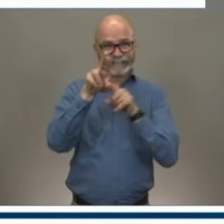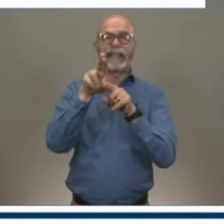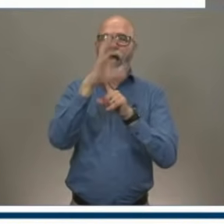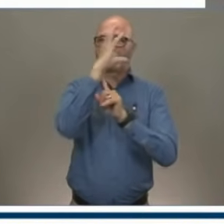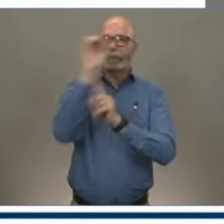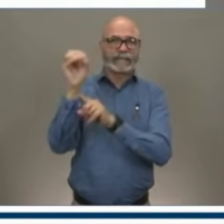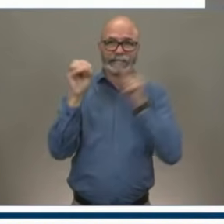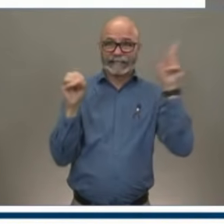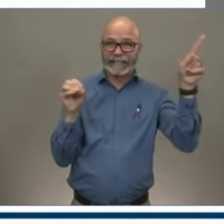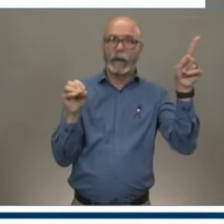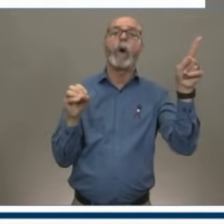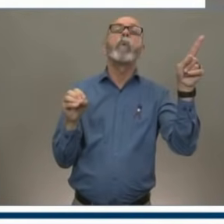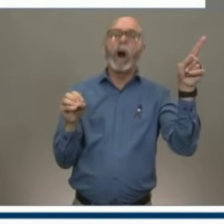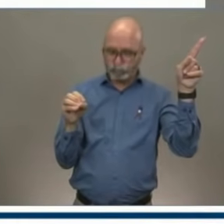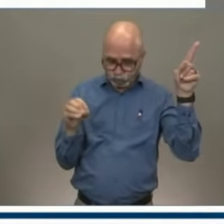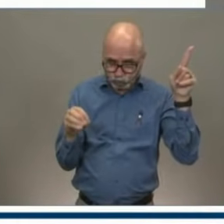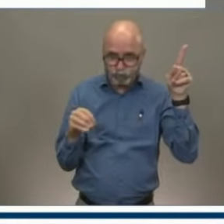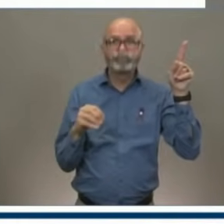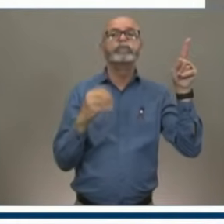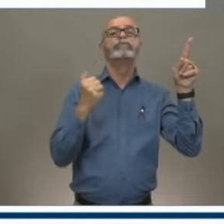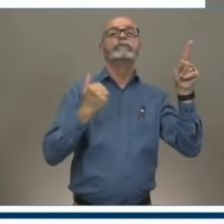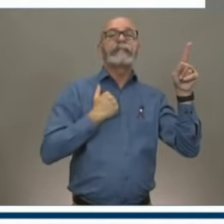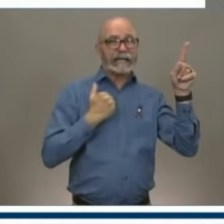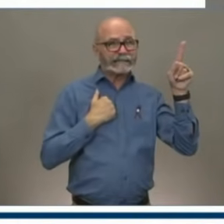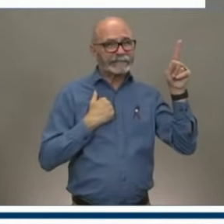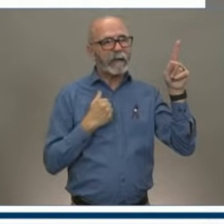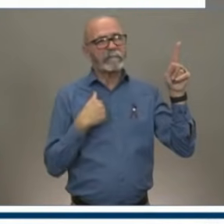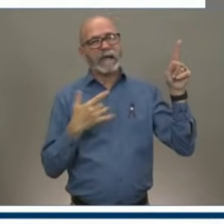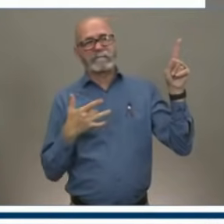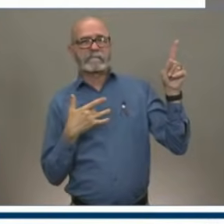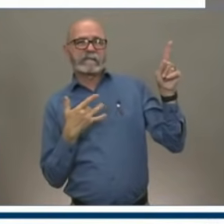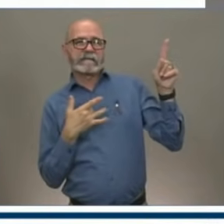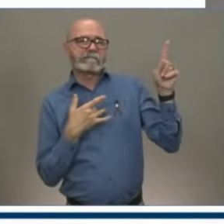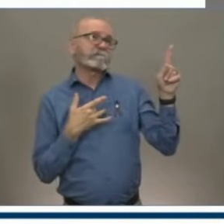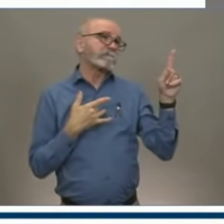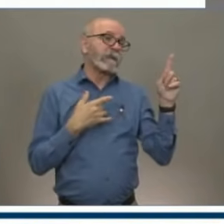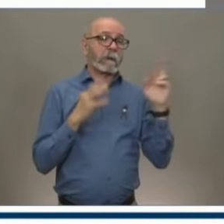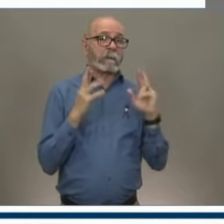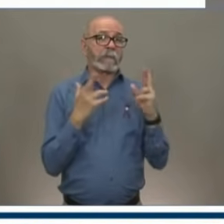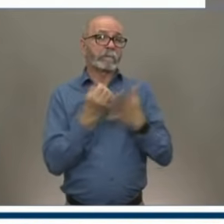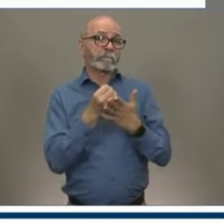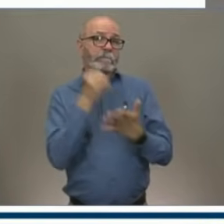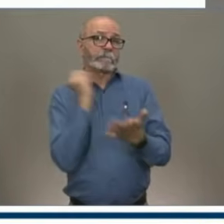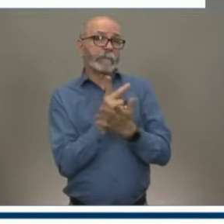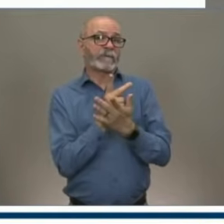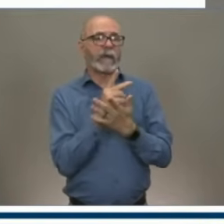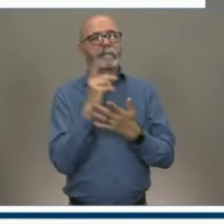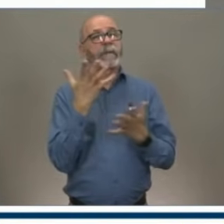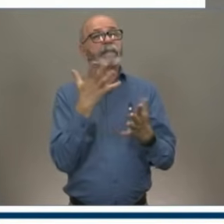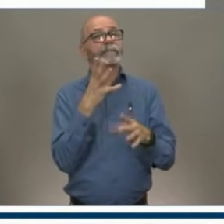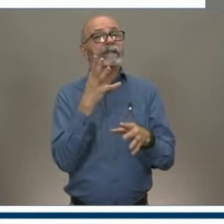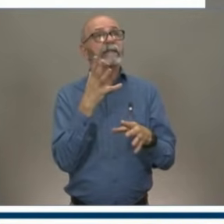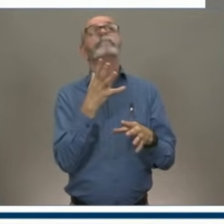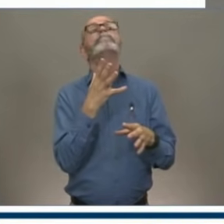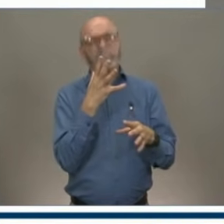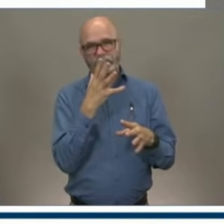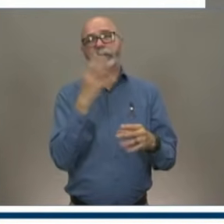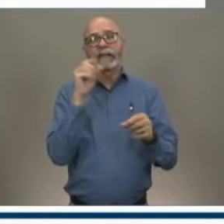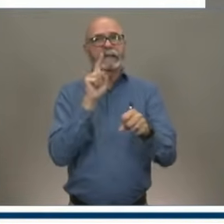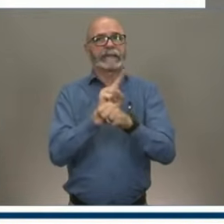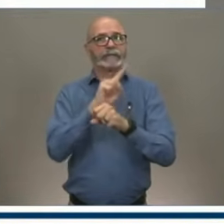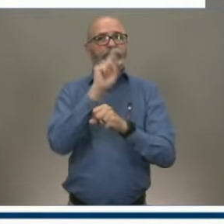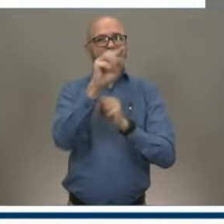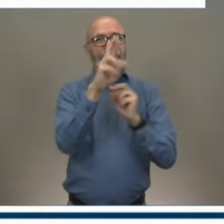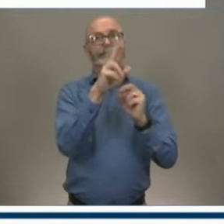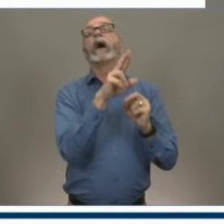government said we can expect approval through Health Canada as early as next week. That is a critical step in this